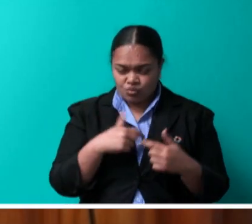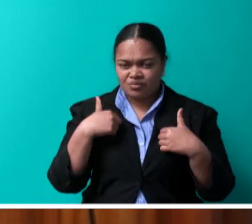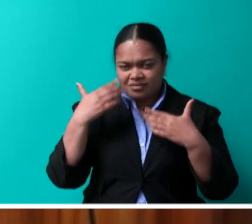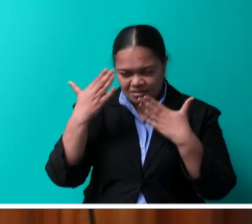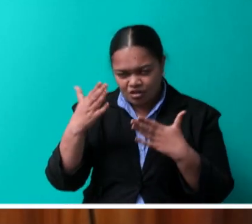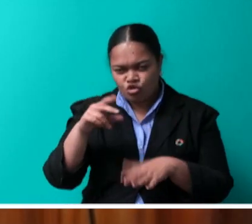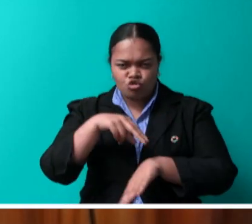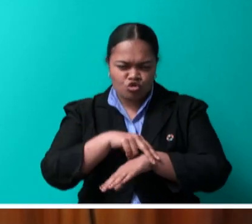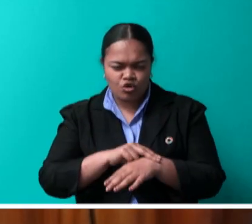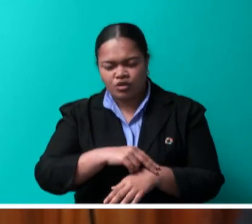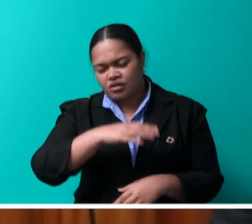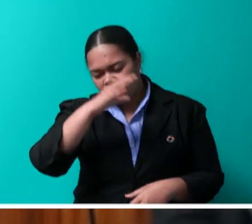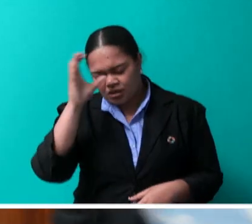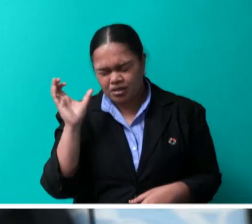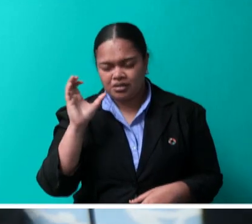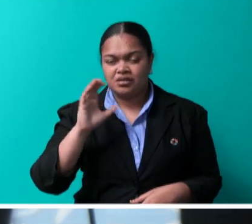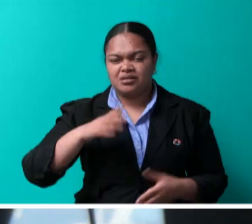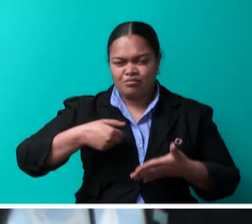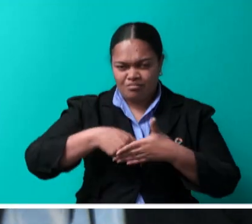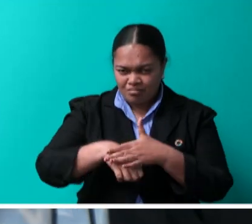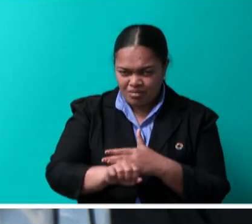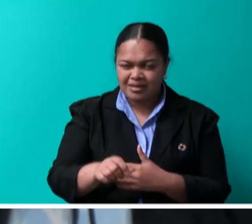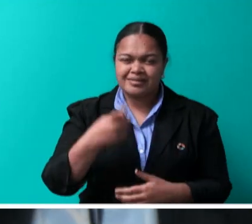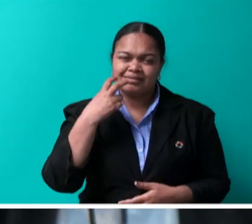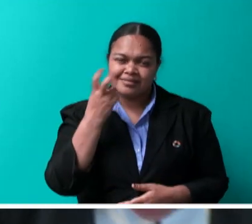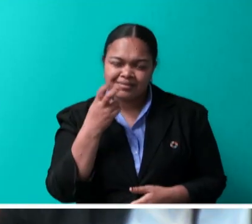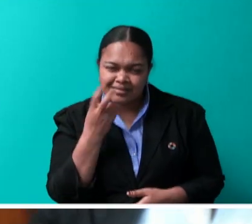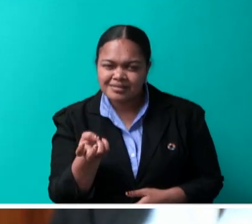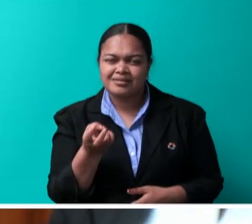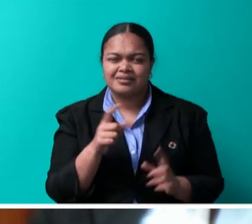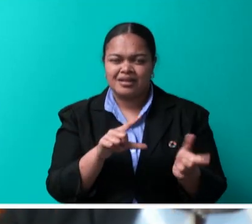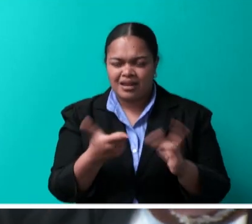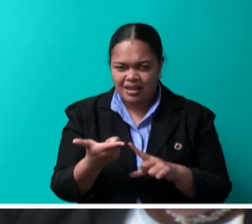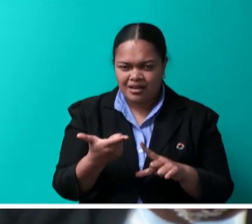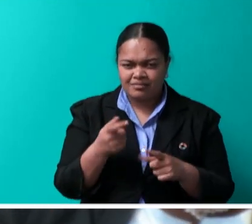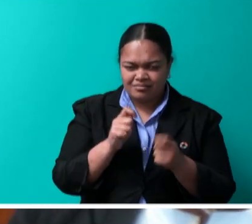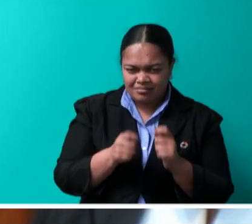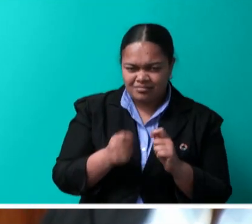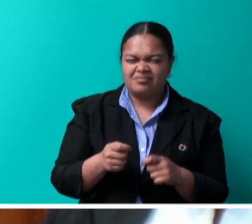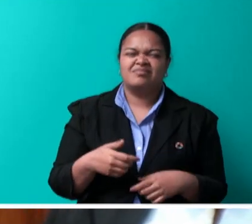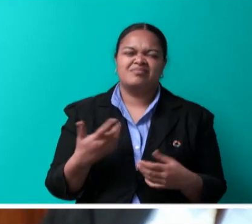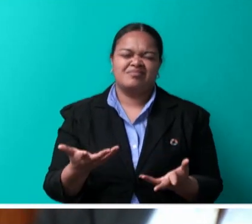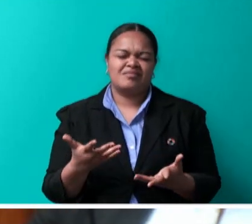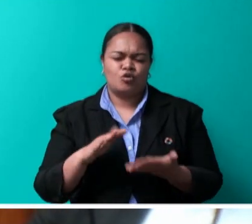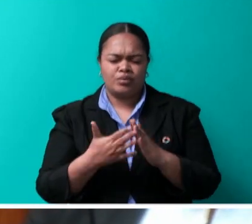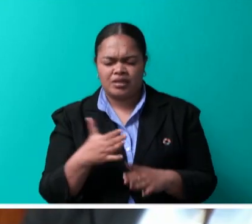doctors, nurses, midwives, dentists, pharmacists, laboratory scientists, allied health professionals, community health